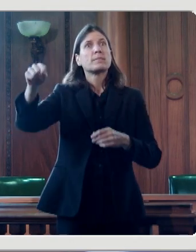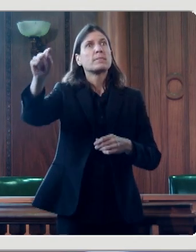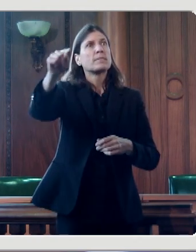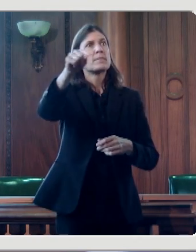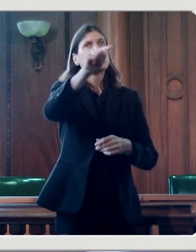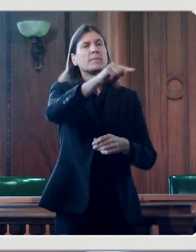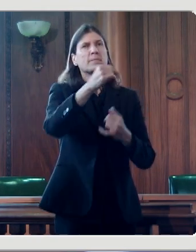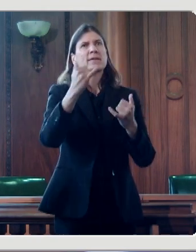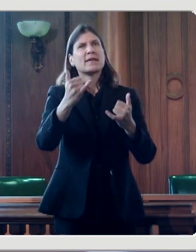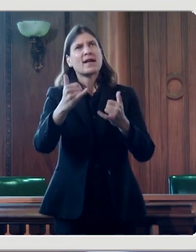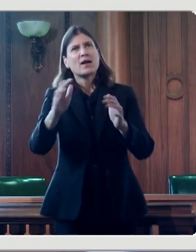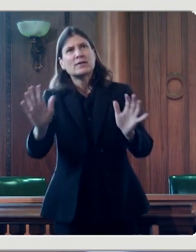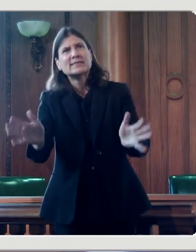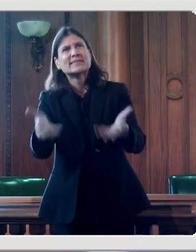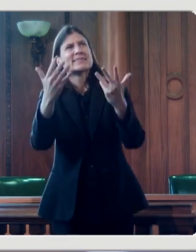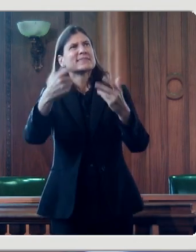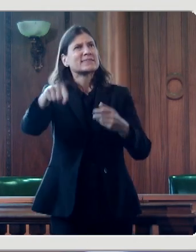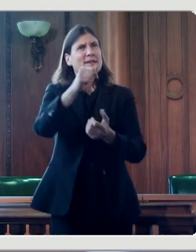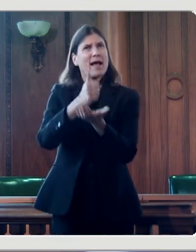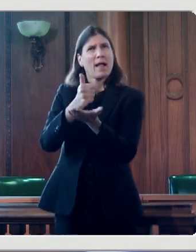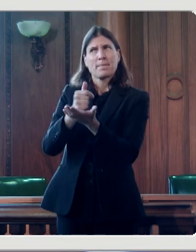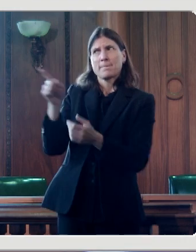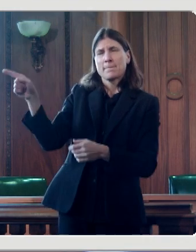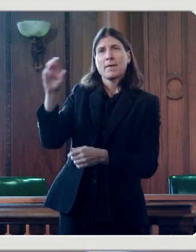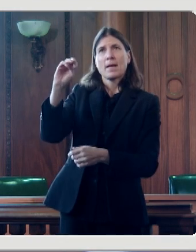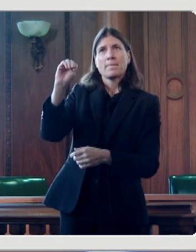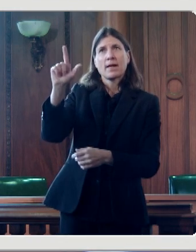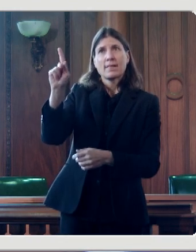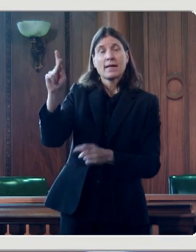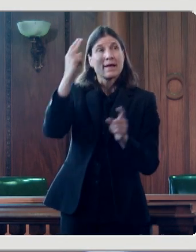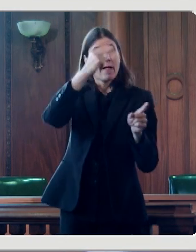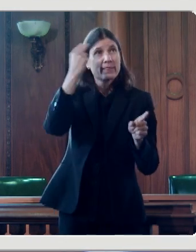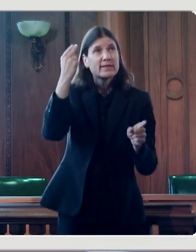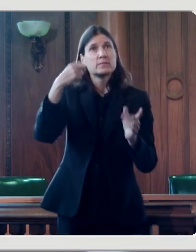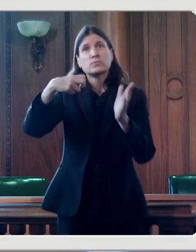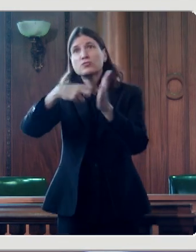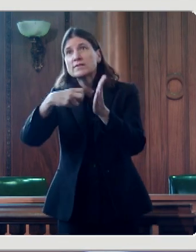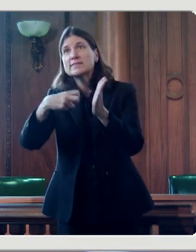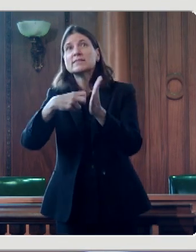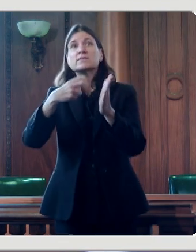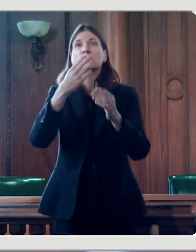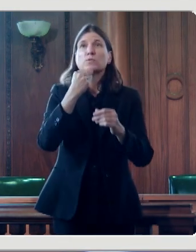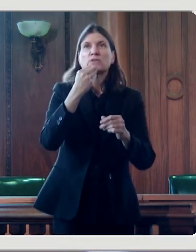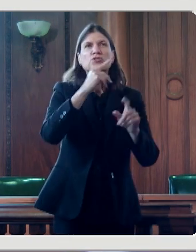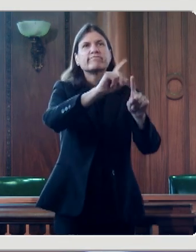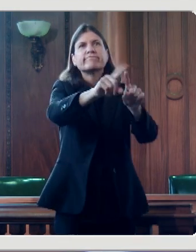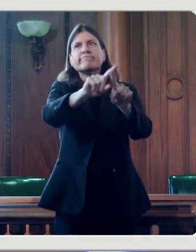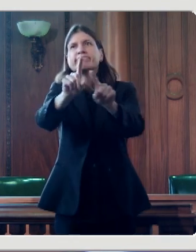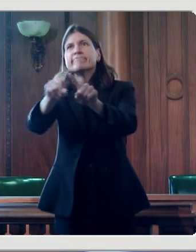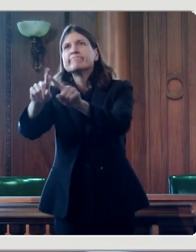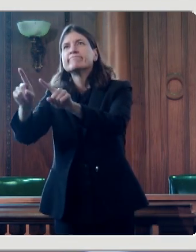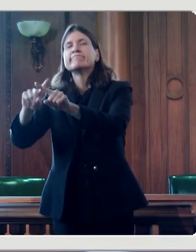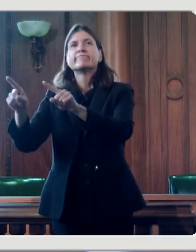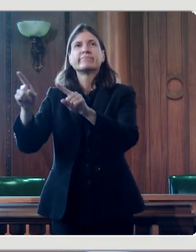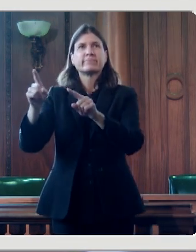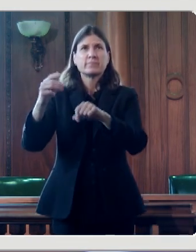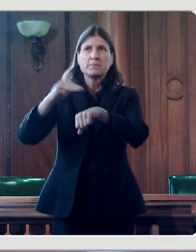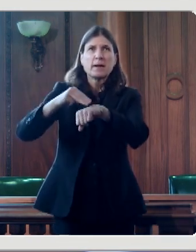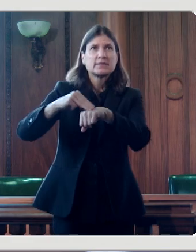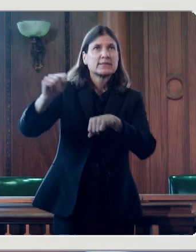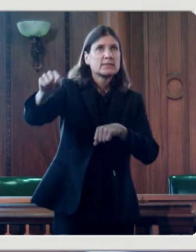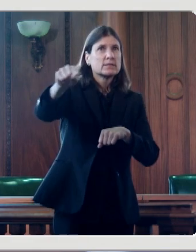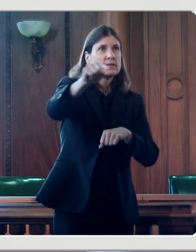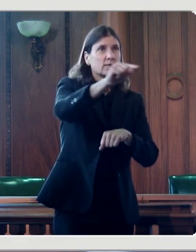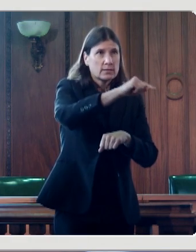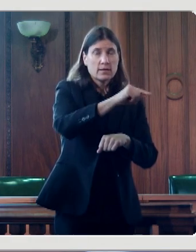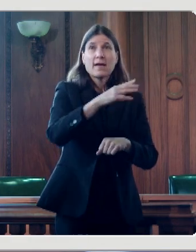too. So you have that fund, and again, people have contacted me, so you feel free to